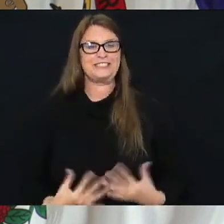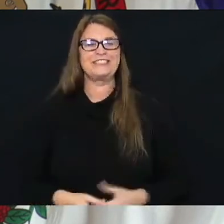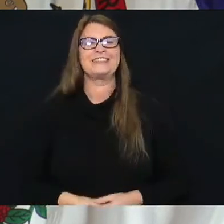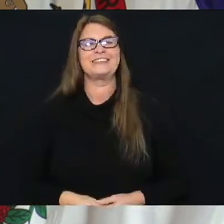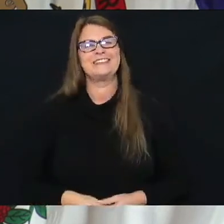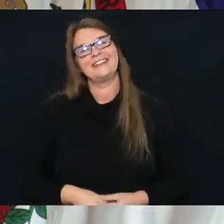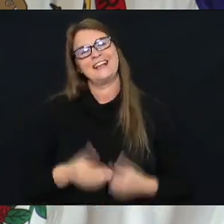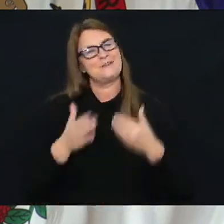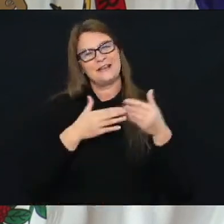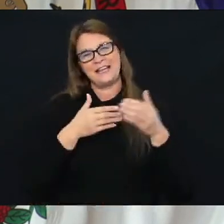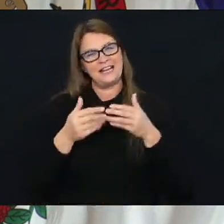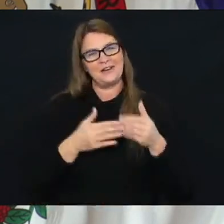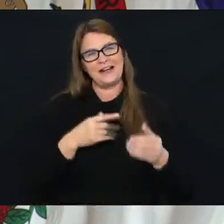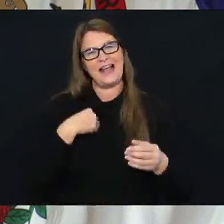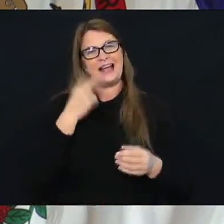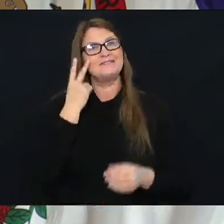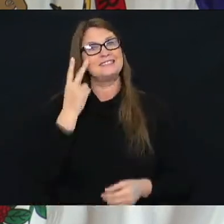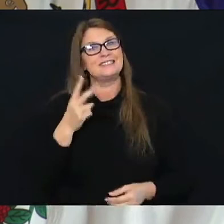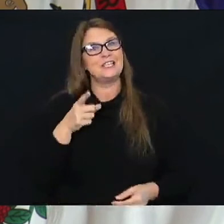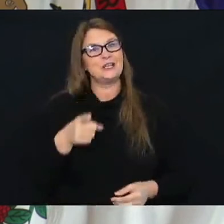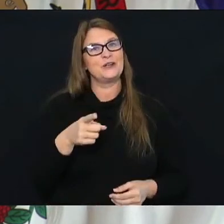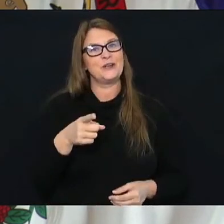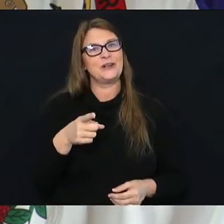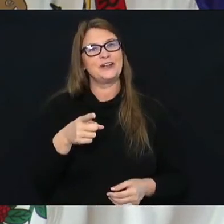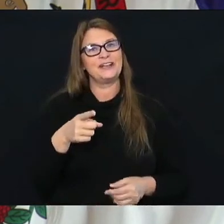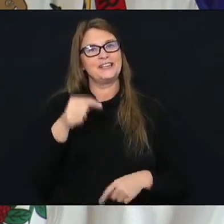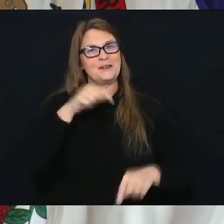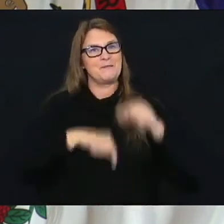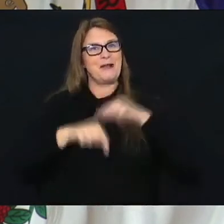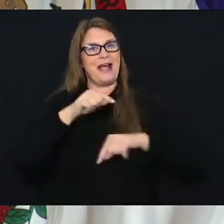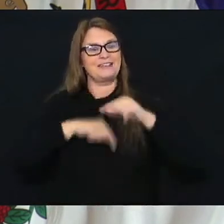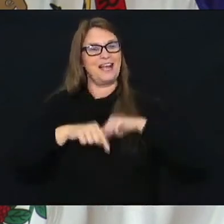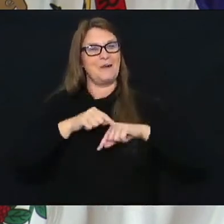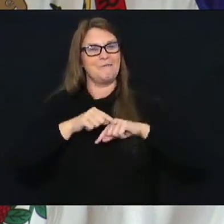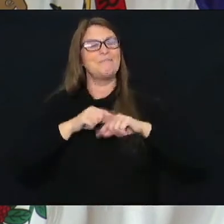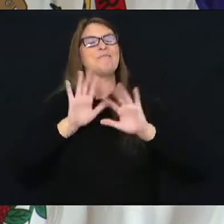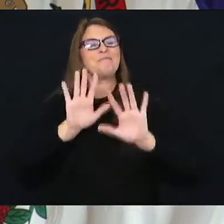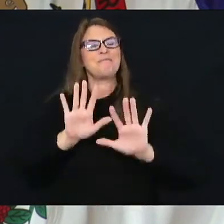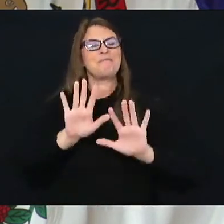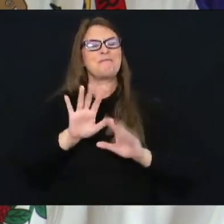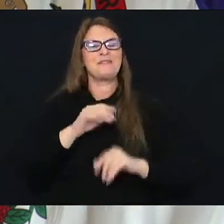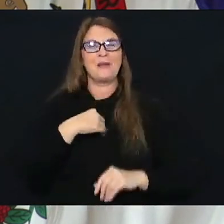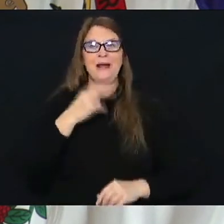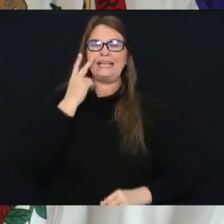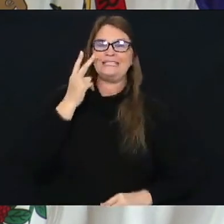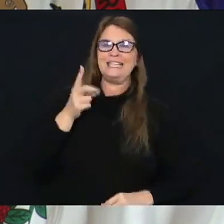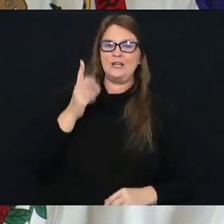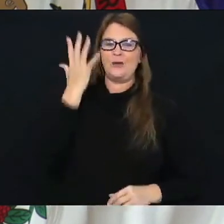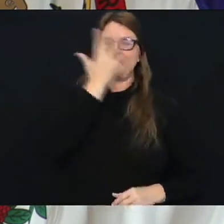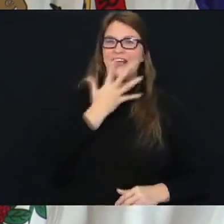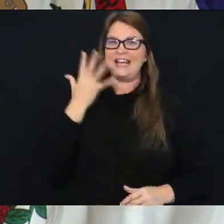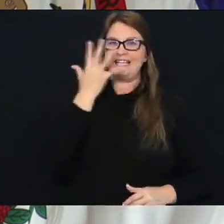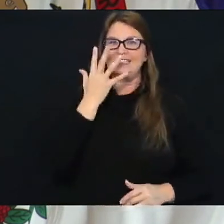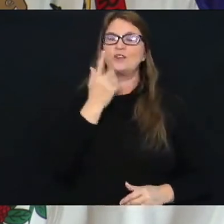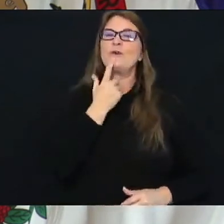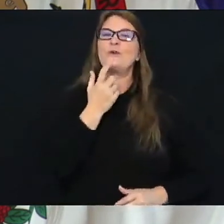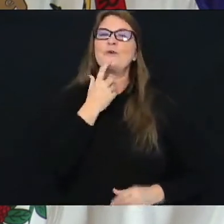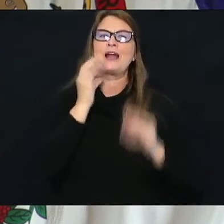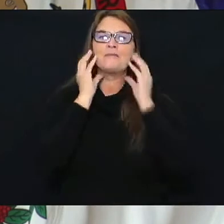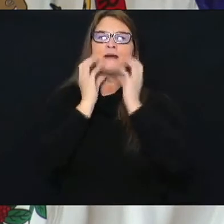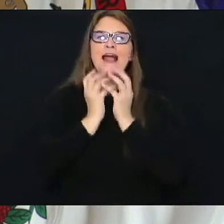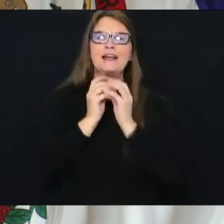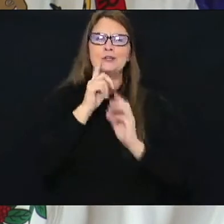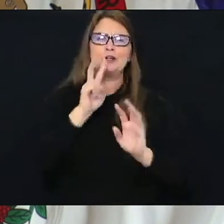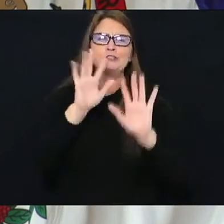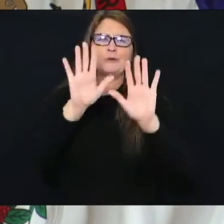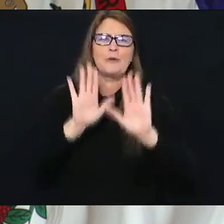Charles, I can see that you've gone the other way, and all I could think about in looking at you and that your red beard, it looks really